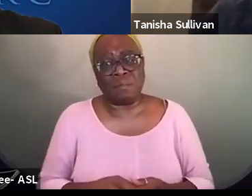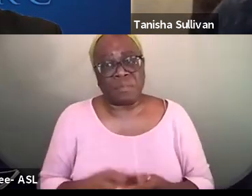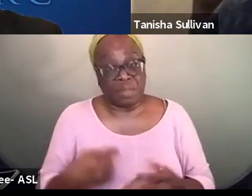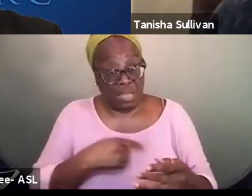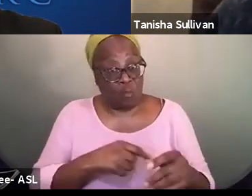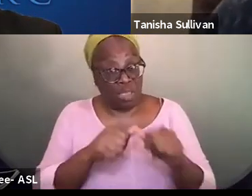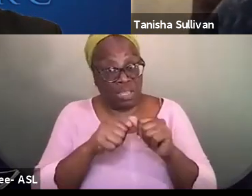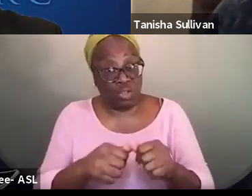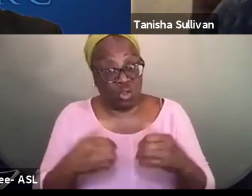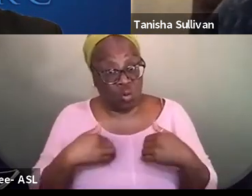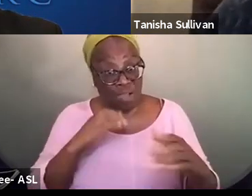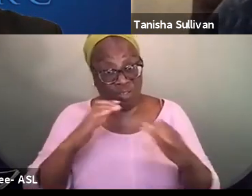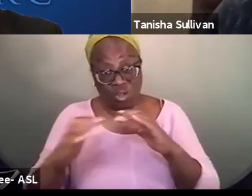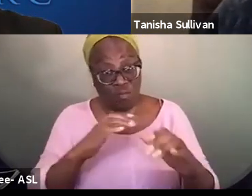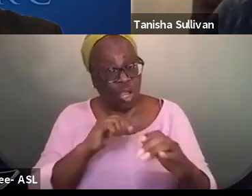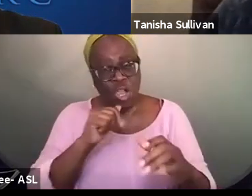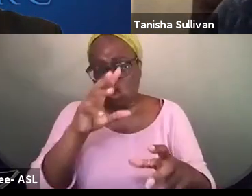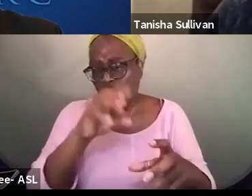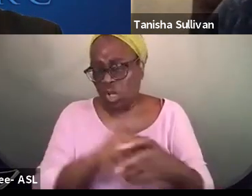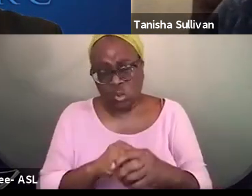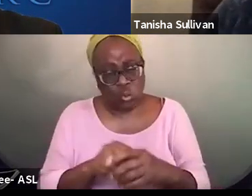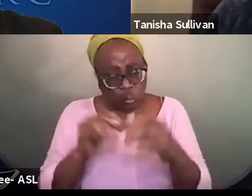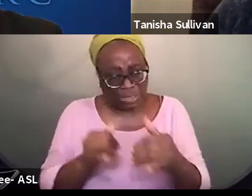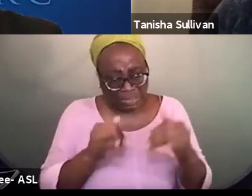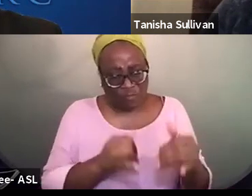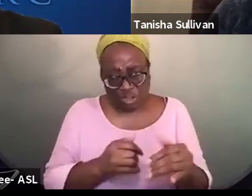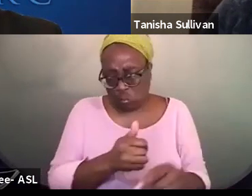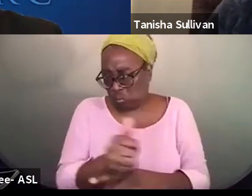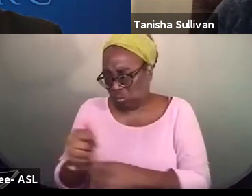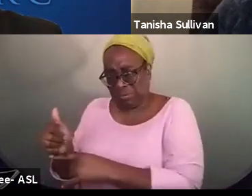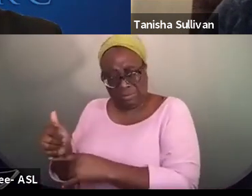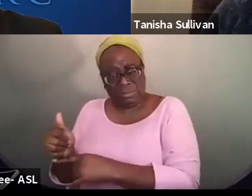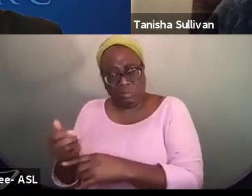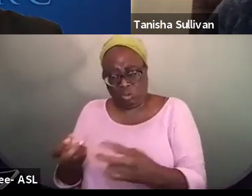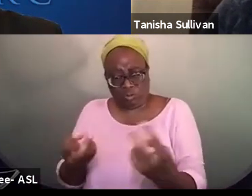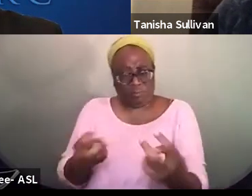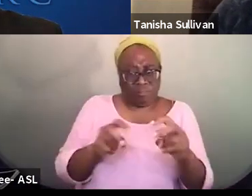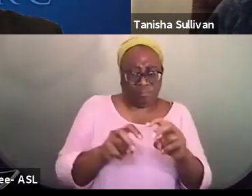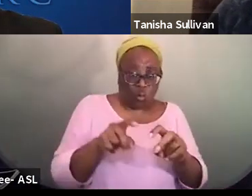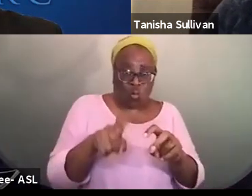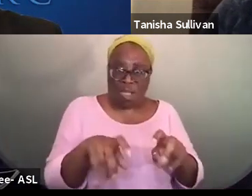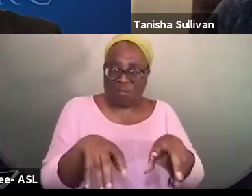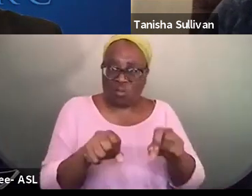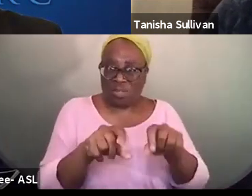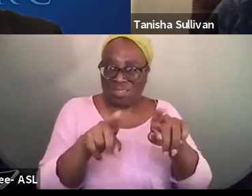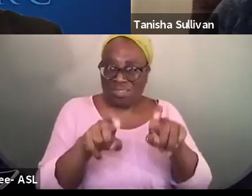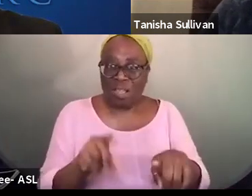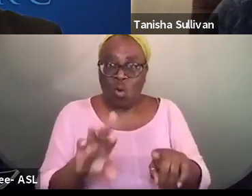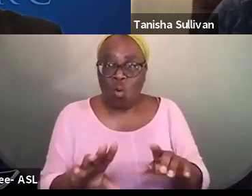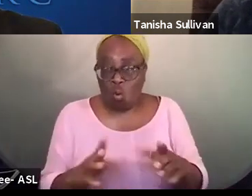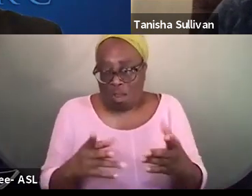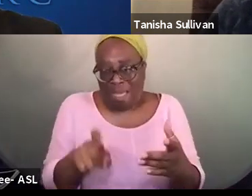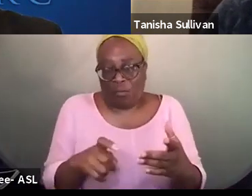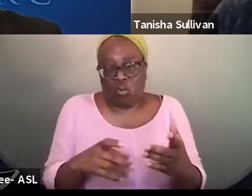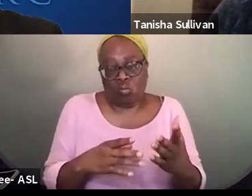continue to have these conversations and do not include the individuals who are actually going to sit down and take these exams or have to produce the GPAs